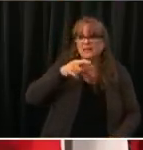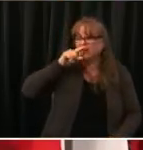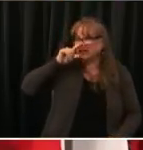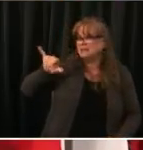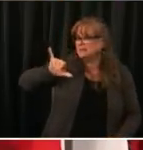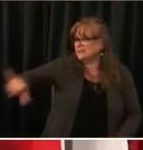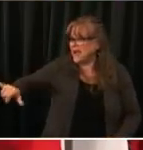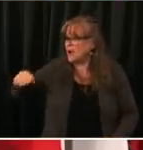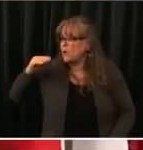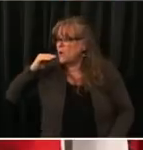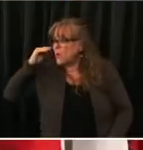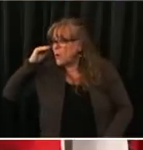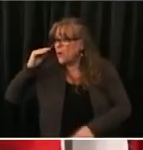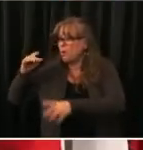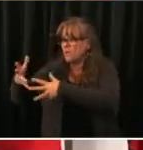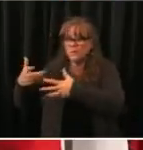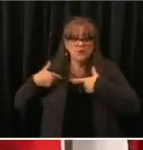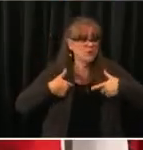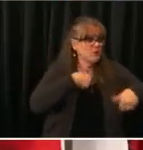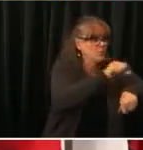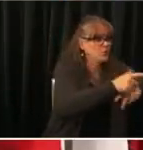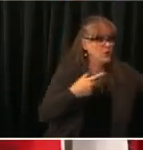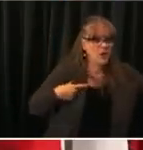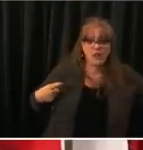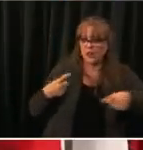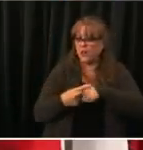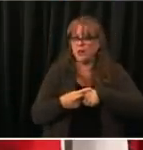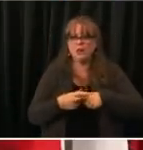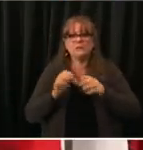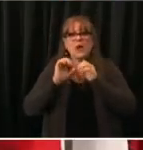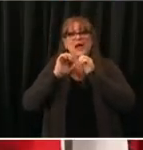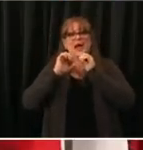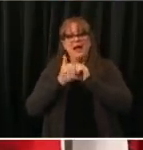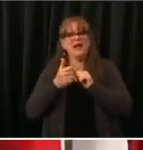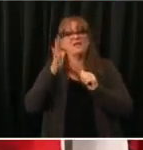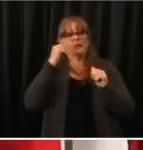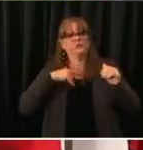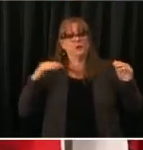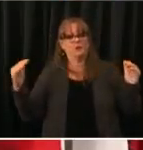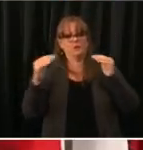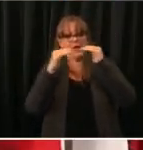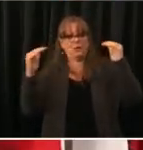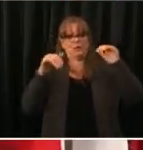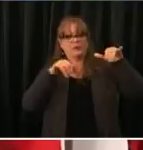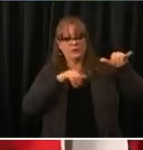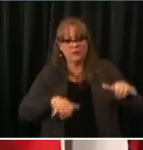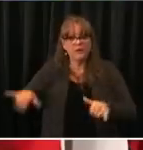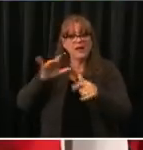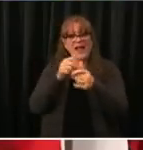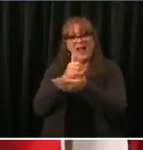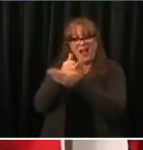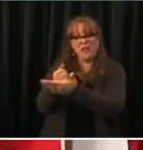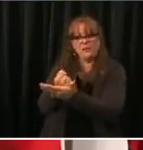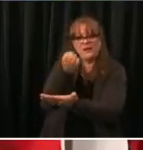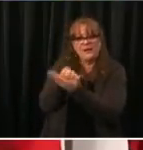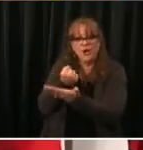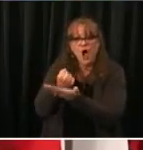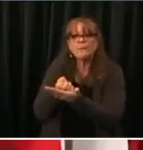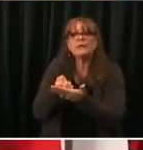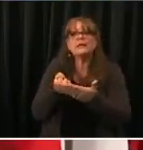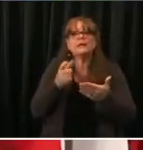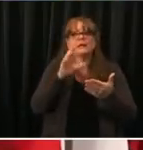foundational to equity across the entire economy, and especially for essential workers who have to go